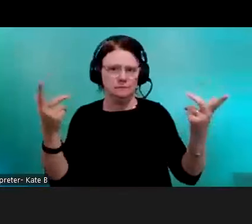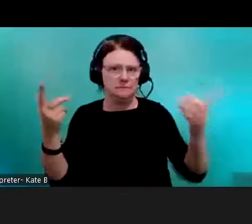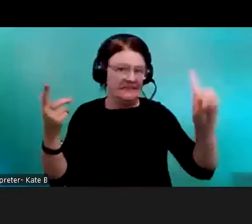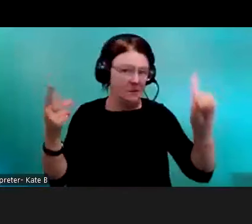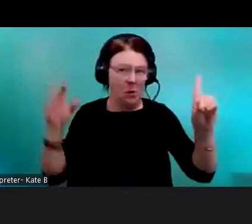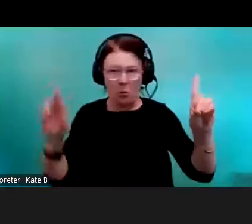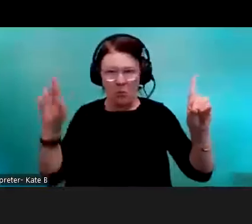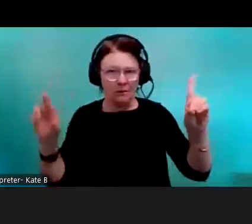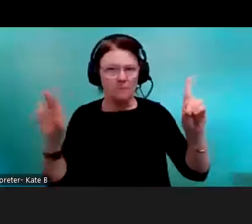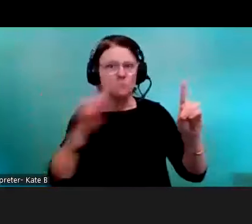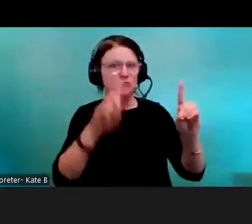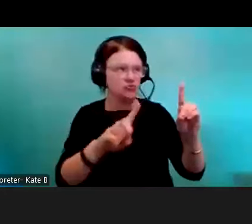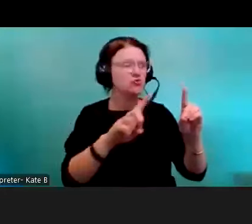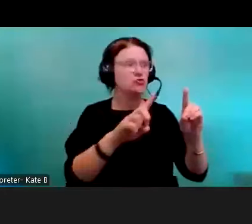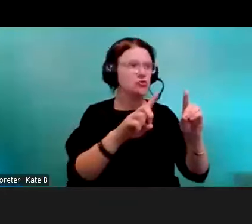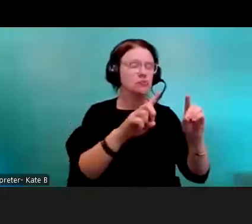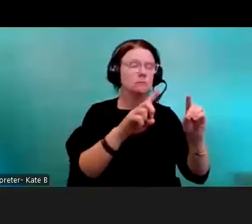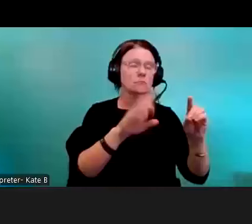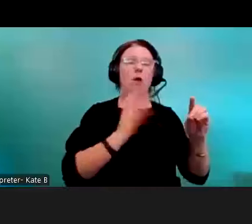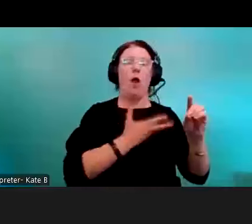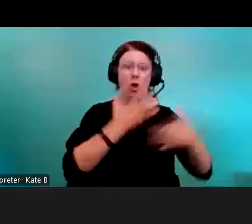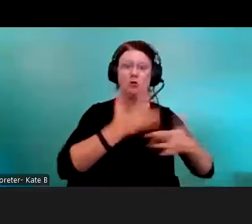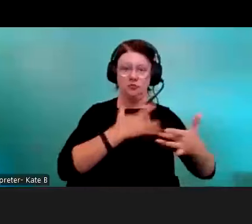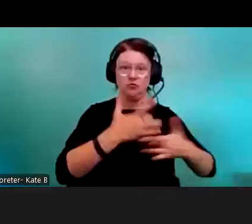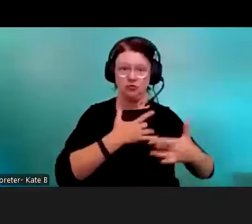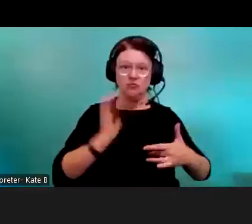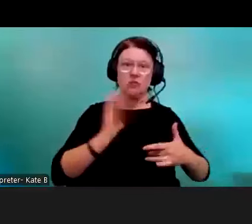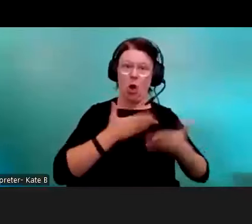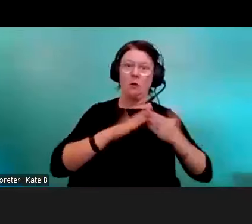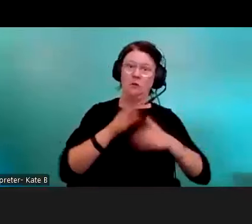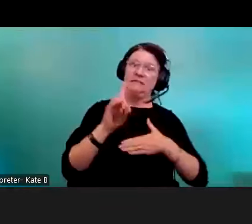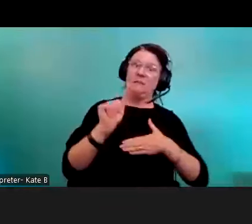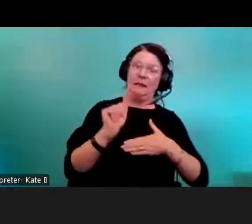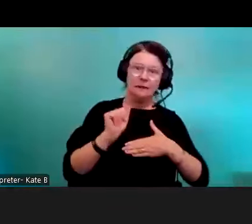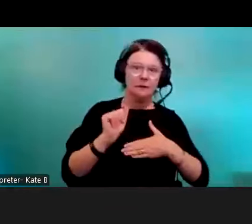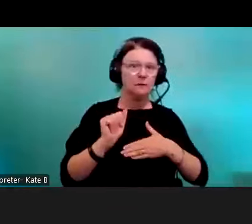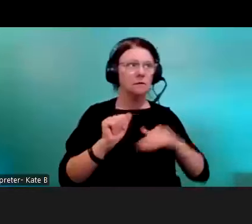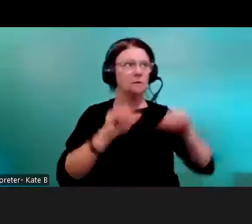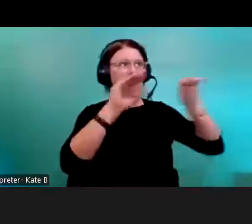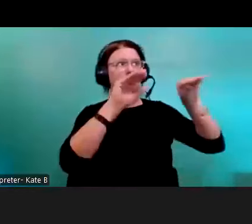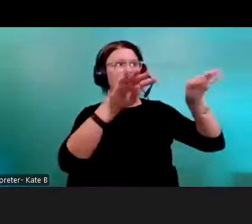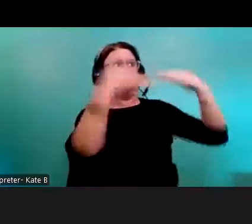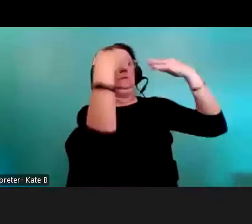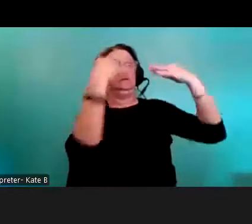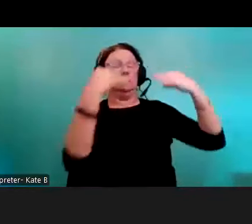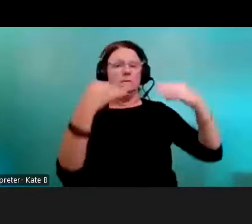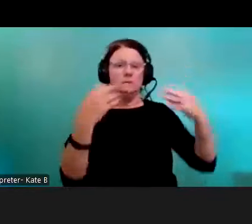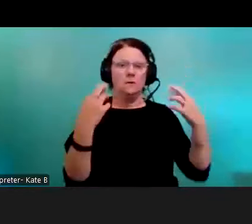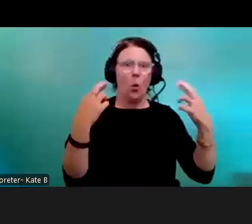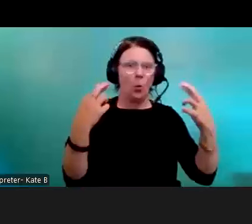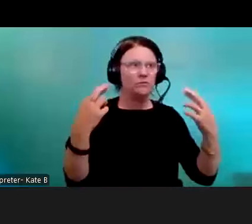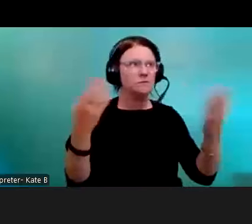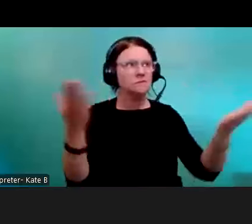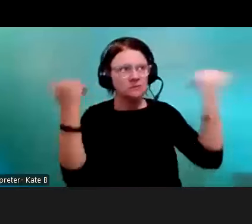campaigns to make sure that the disability issues are, at least stated, at least, trying to get